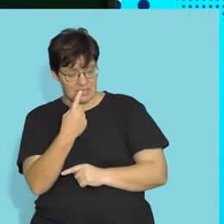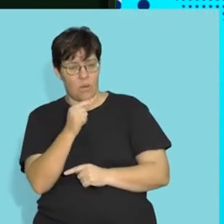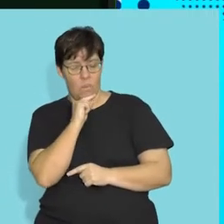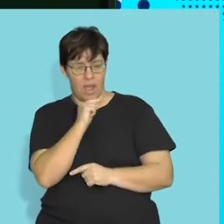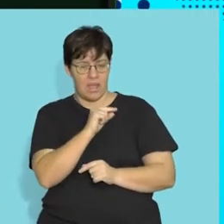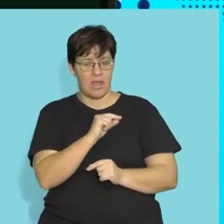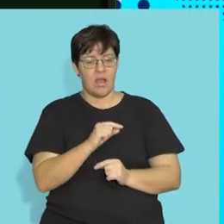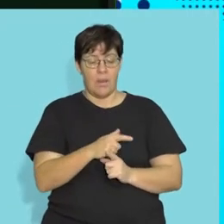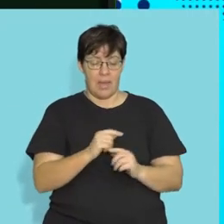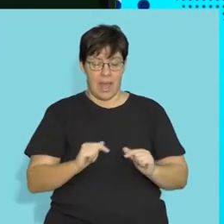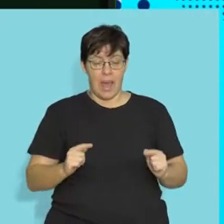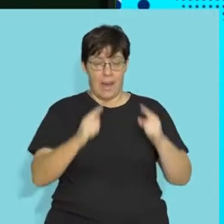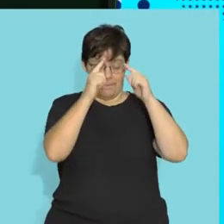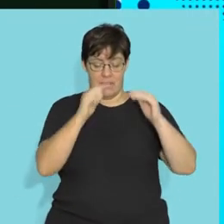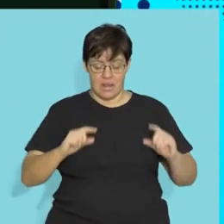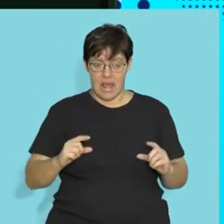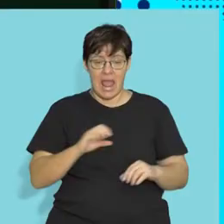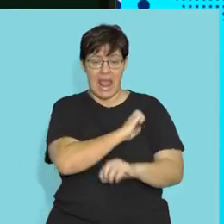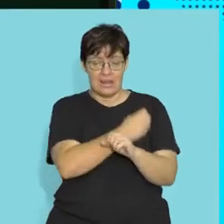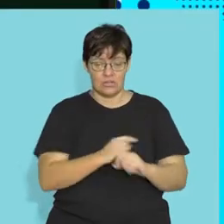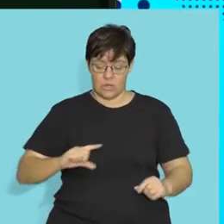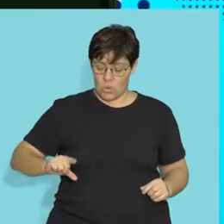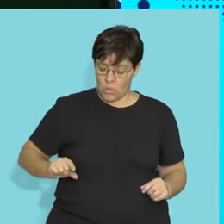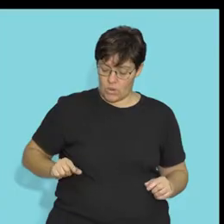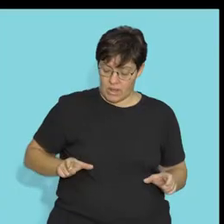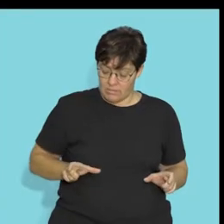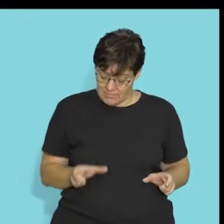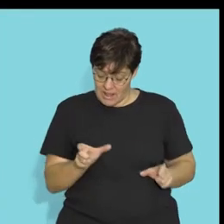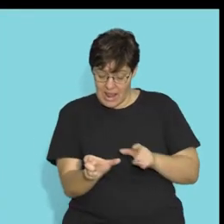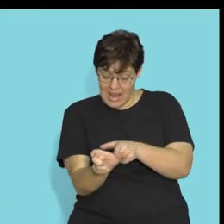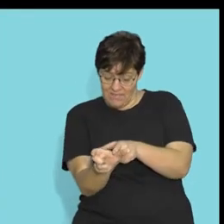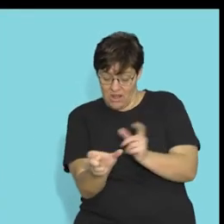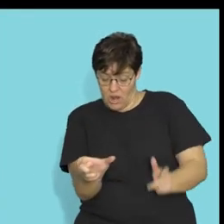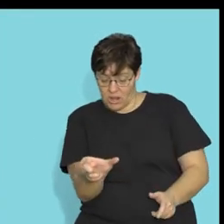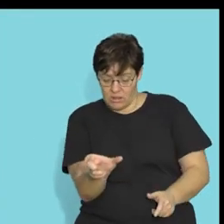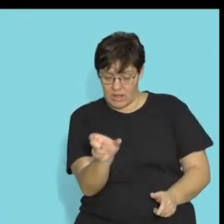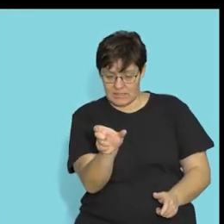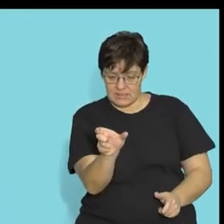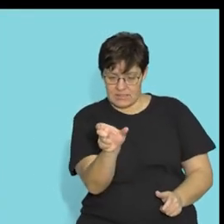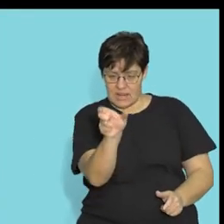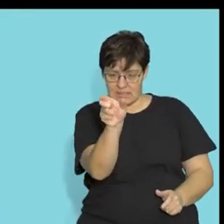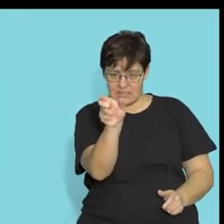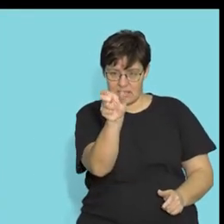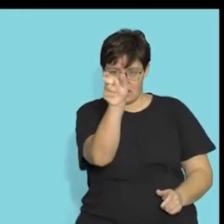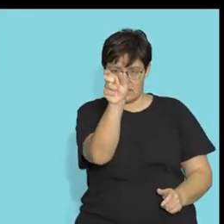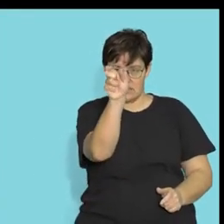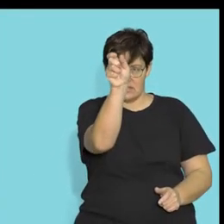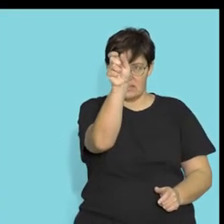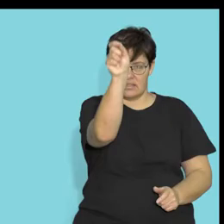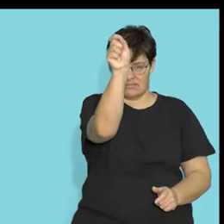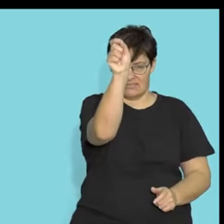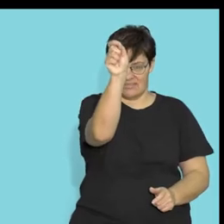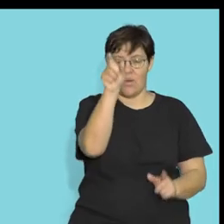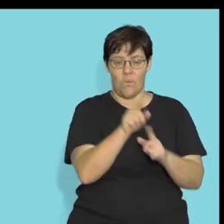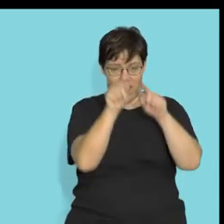it means that as we move further up, the amount of energy available at each trophic level significantly decreases. And hence